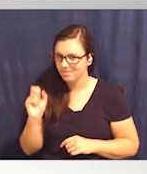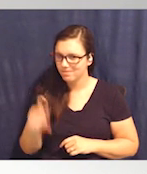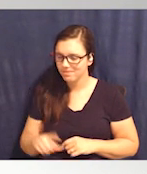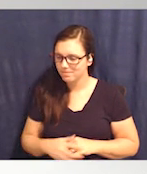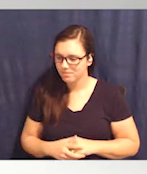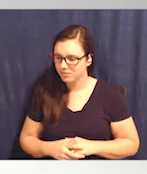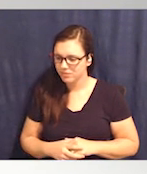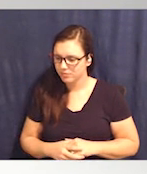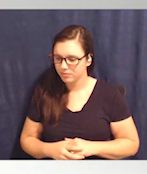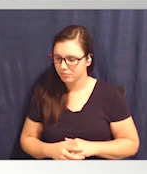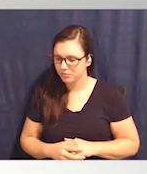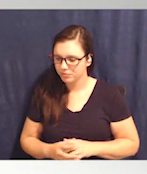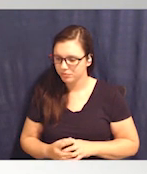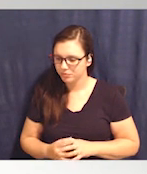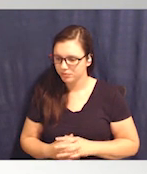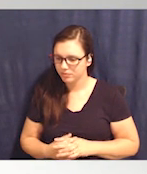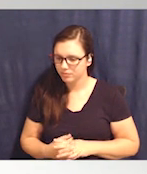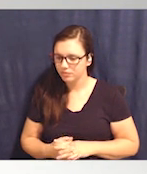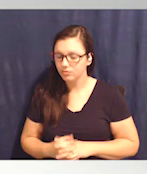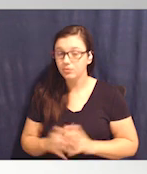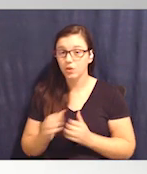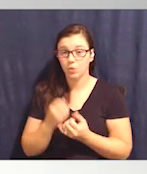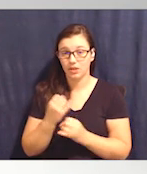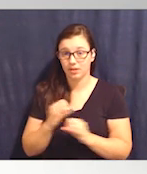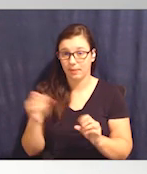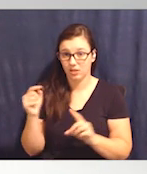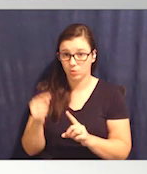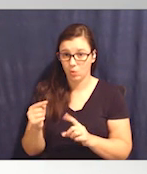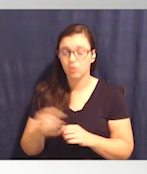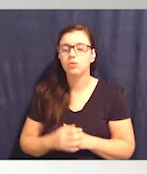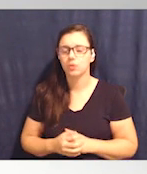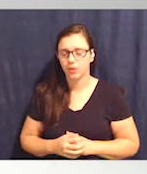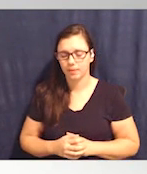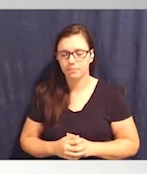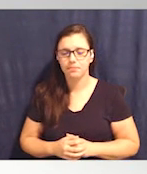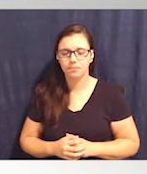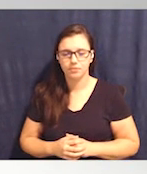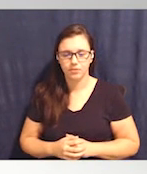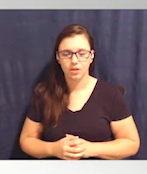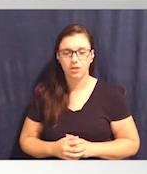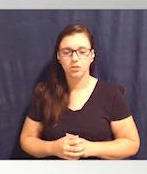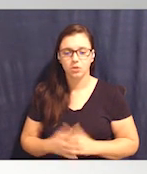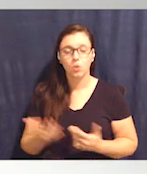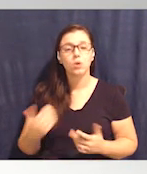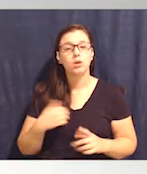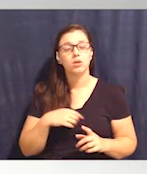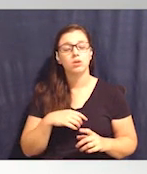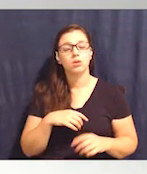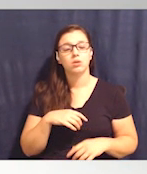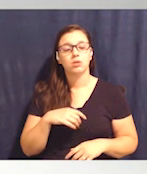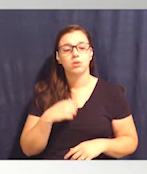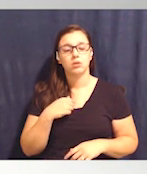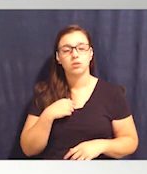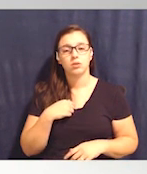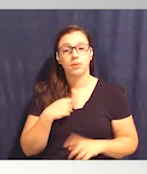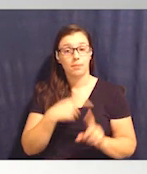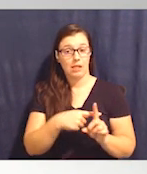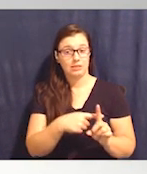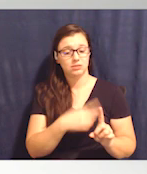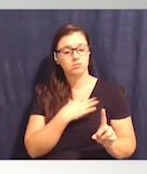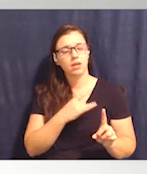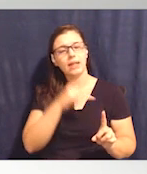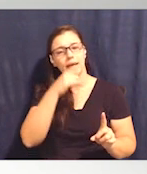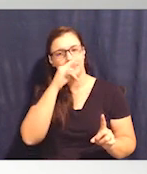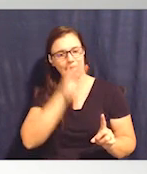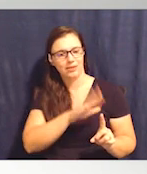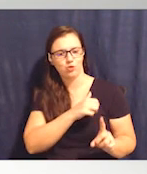With an independence goal? Okay. So plus, I liked my child's attitude. I liked the way they approached it. They didn't